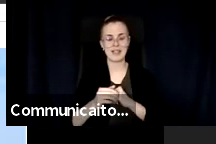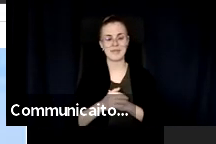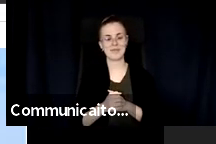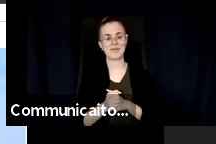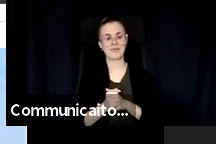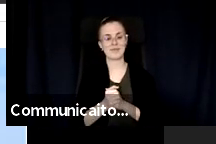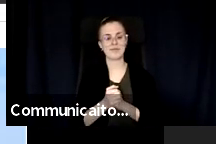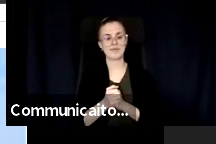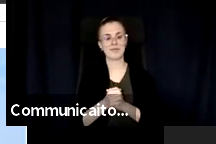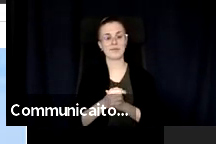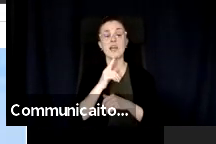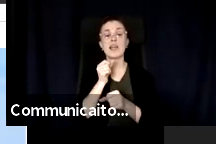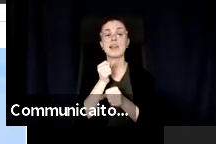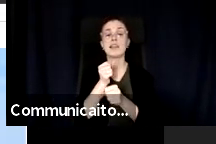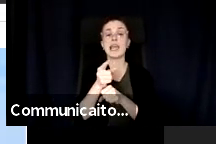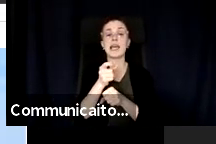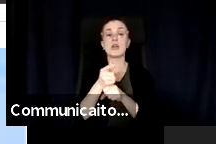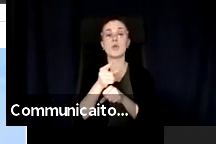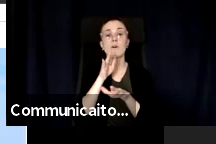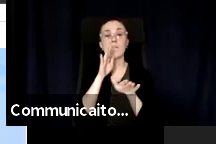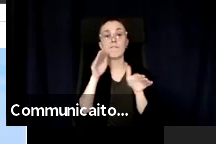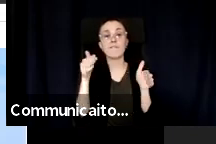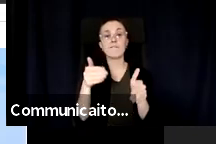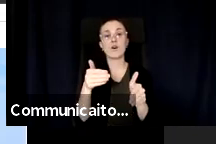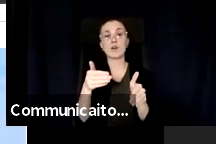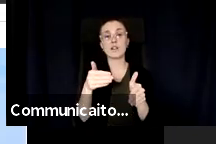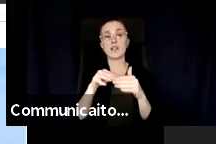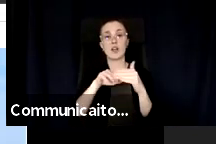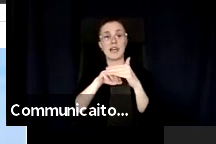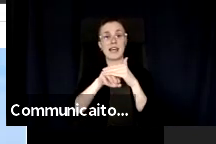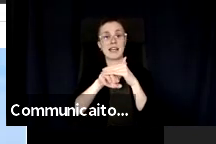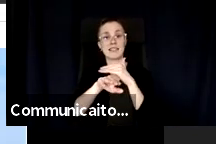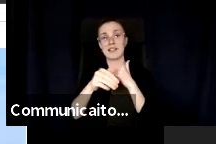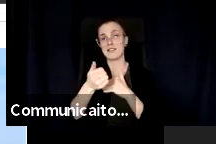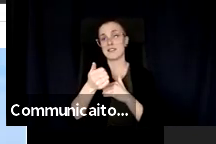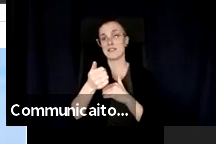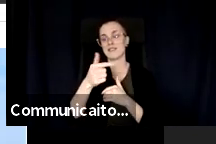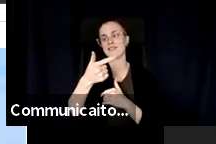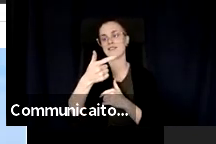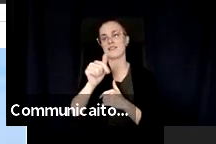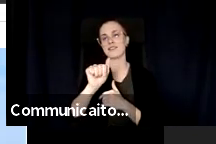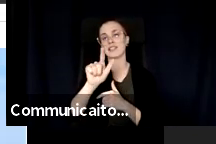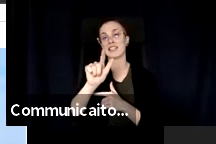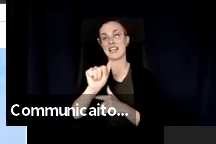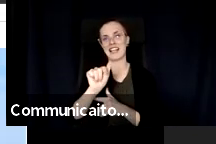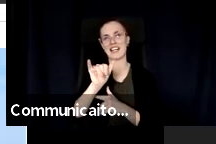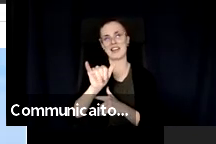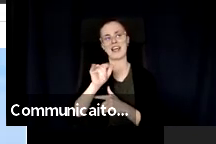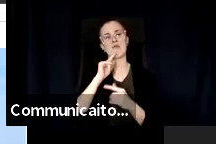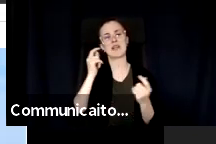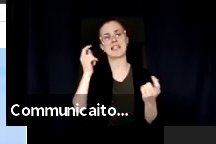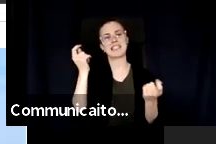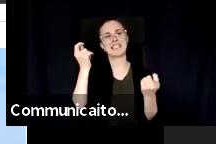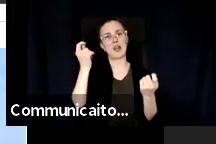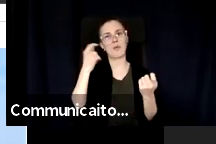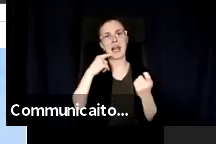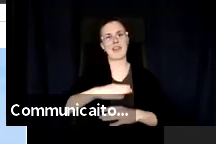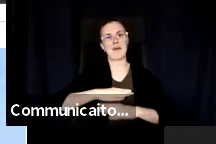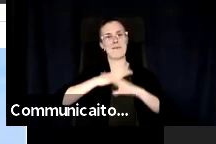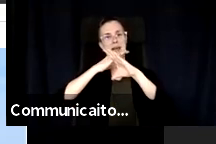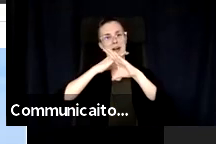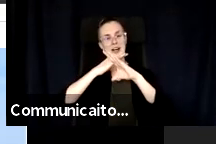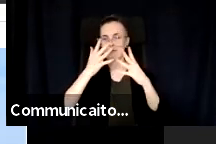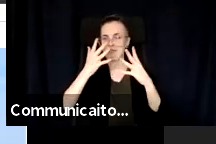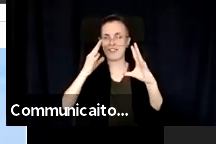The annual Focus on Access Gala is our way of celebrating the barriers we have overcome as a community and by